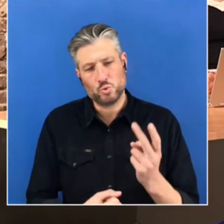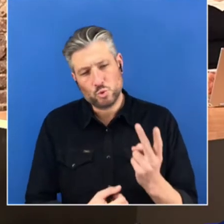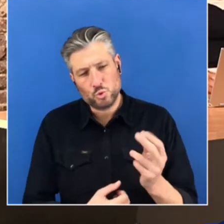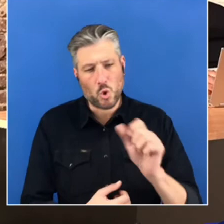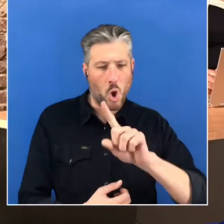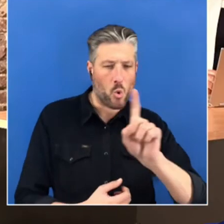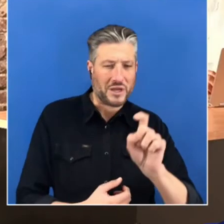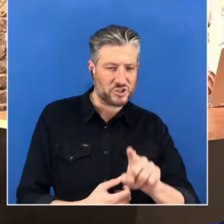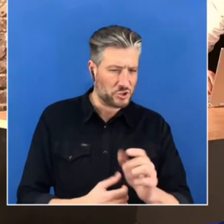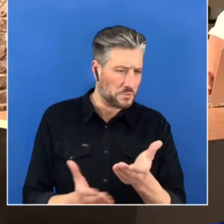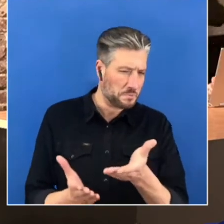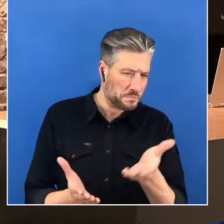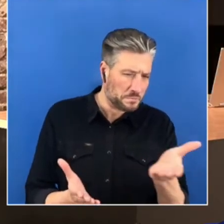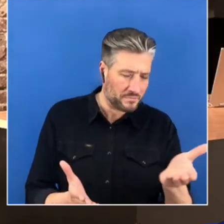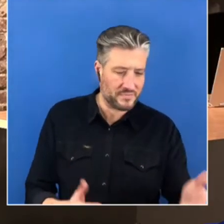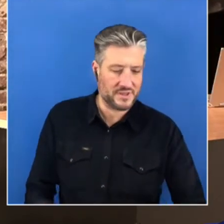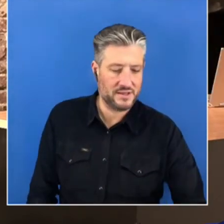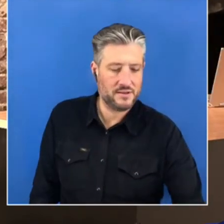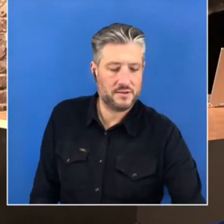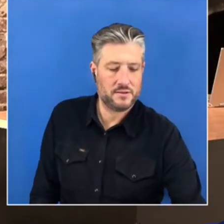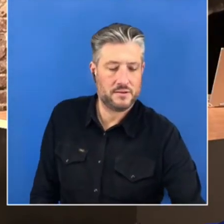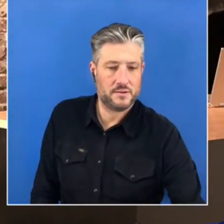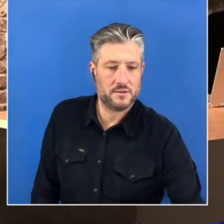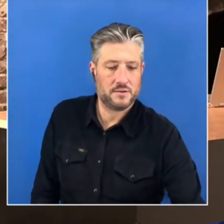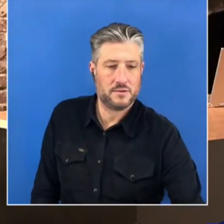we learn more about using the tools?